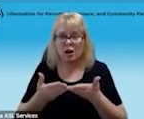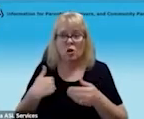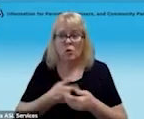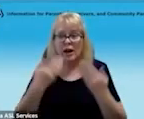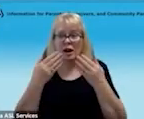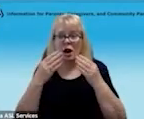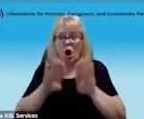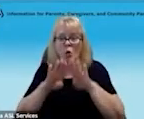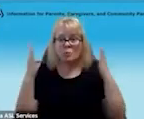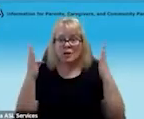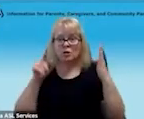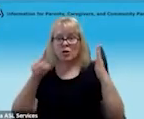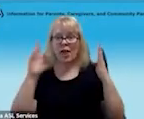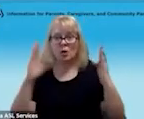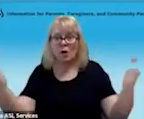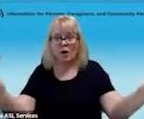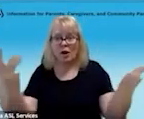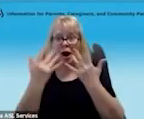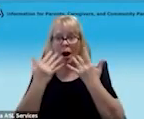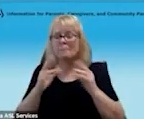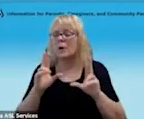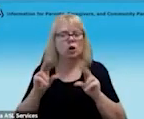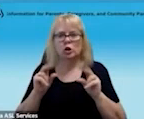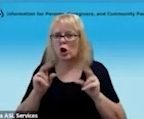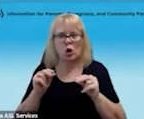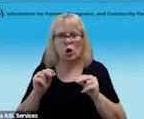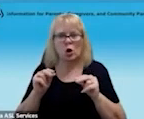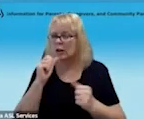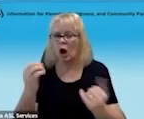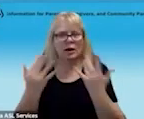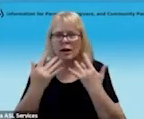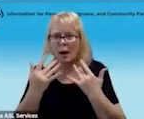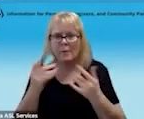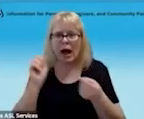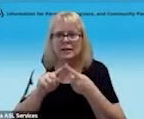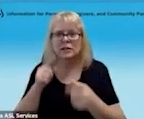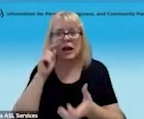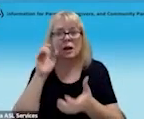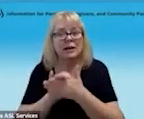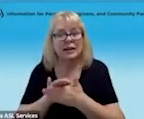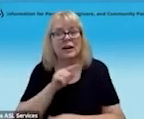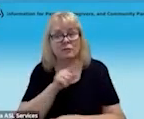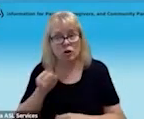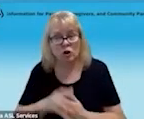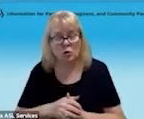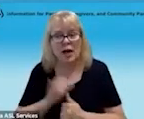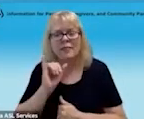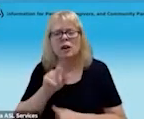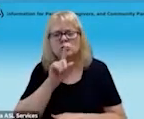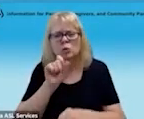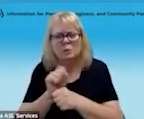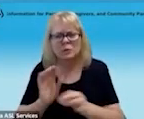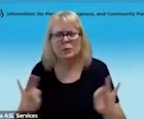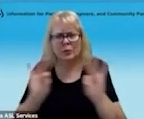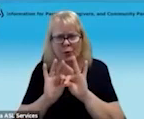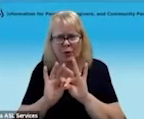who your community is actually going to listen to. Oftentimes we assume that just because we exist that we will open and they will come,